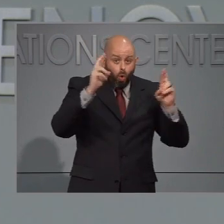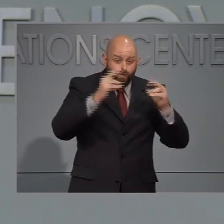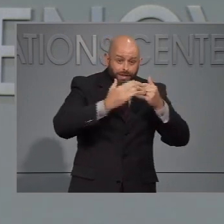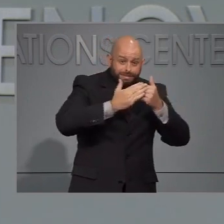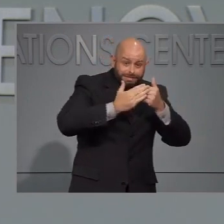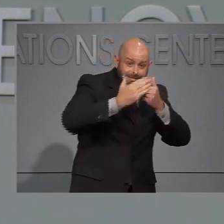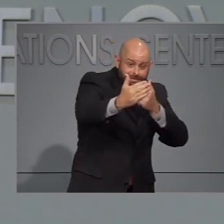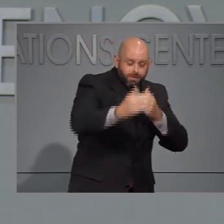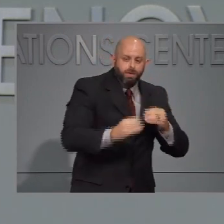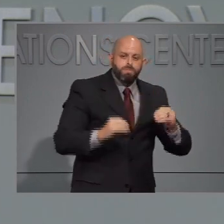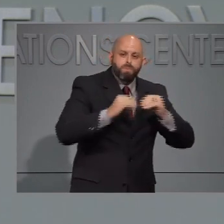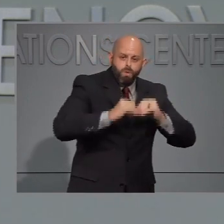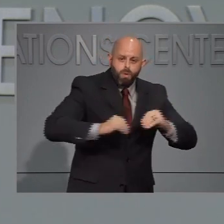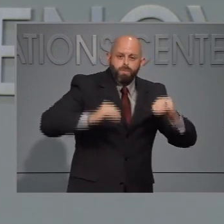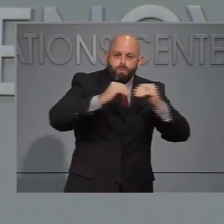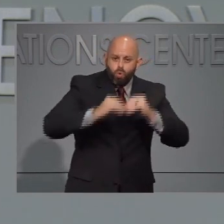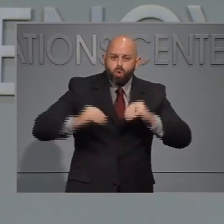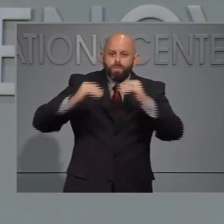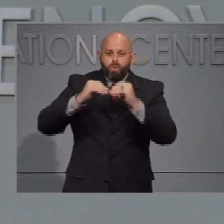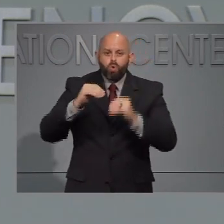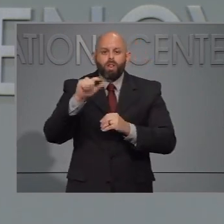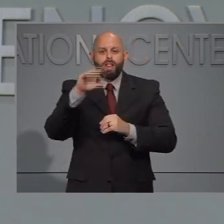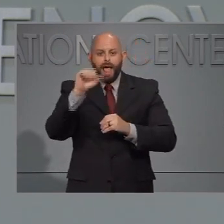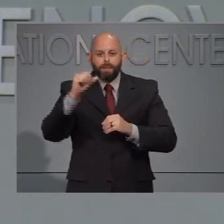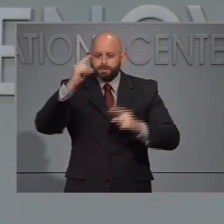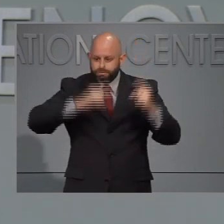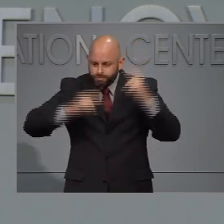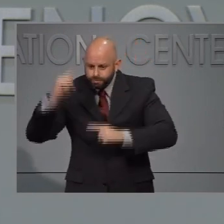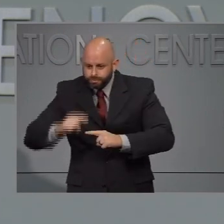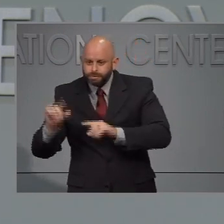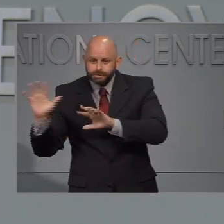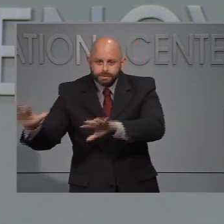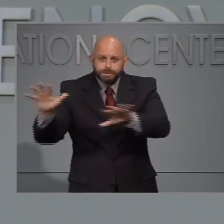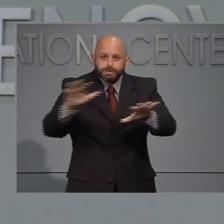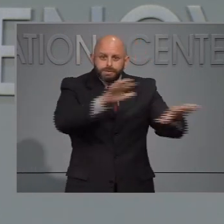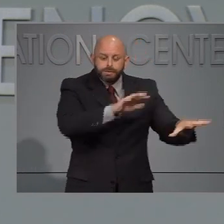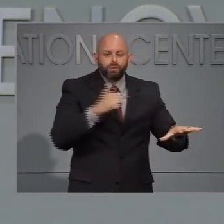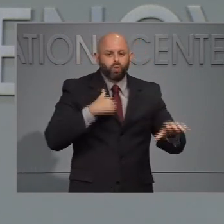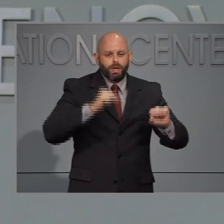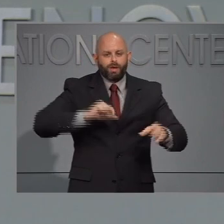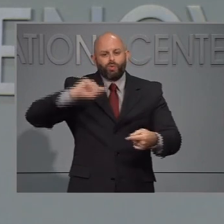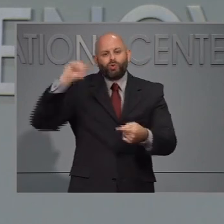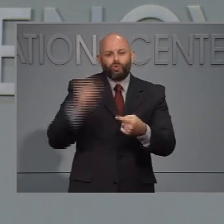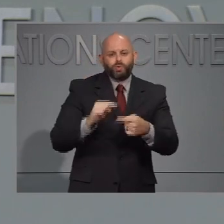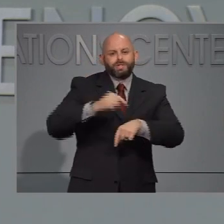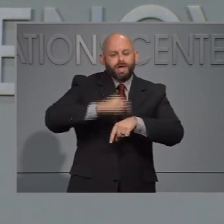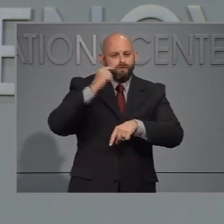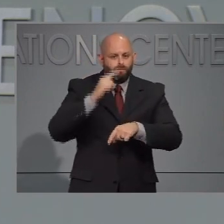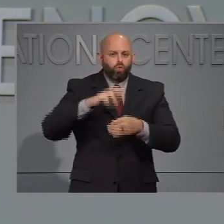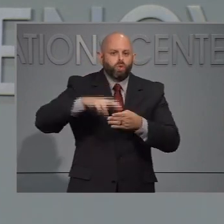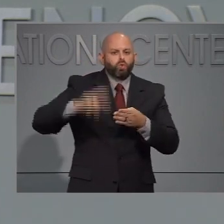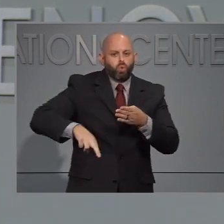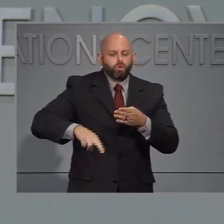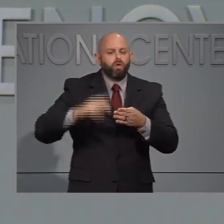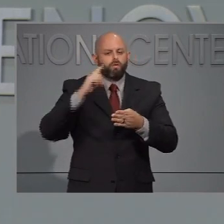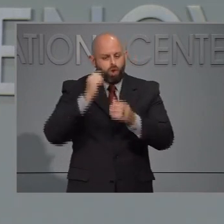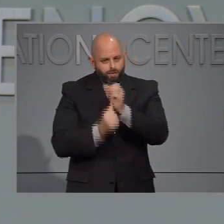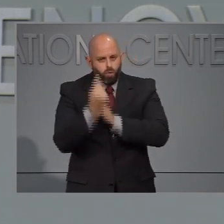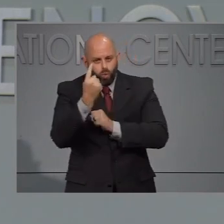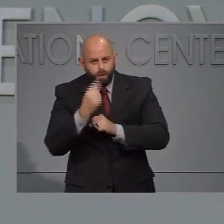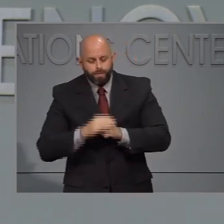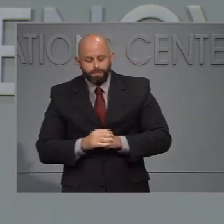the number of labs that we use, we can bring the turnaround time down for everybody. And I think we're looking at